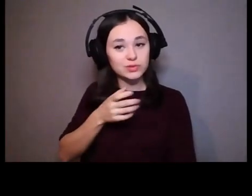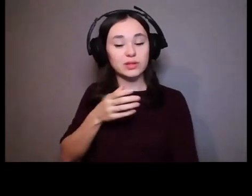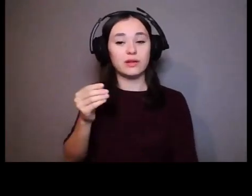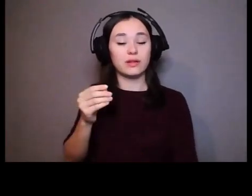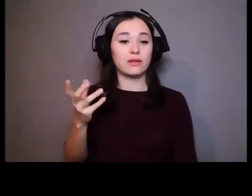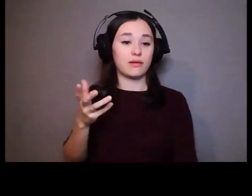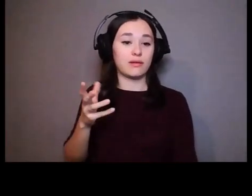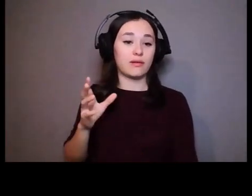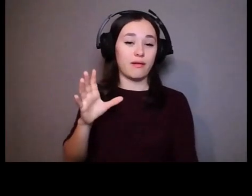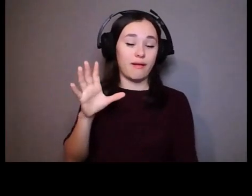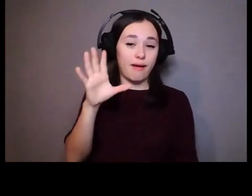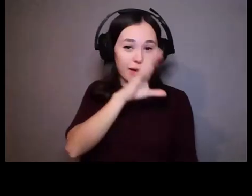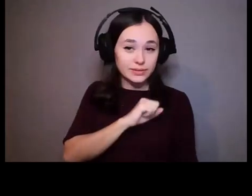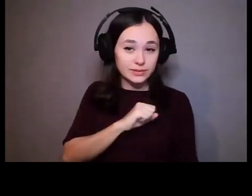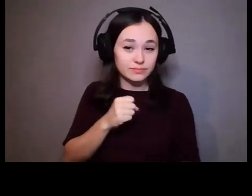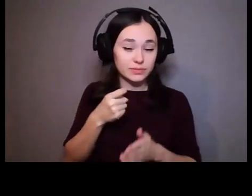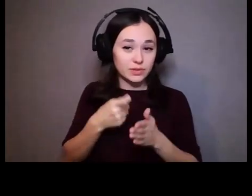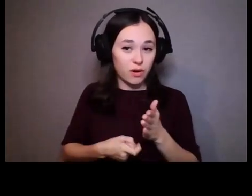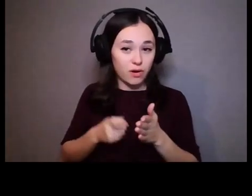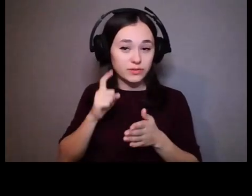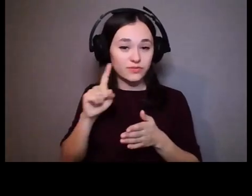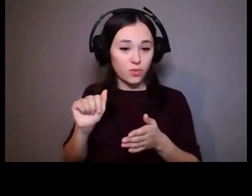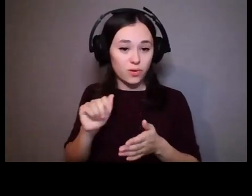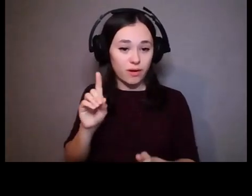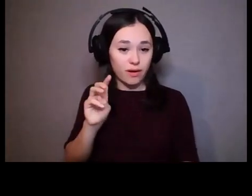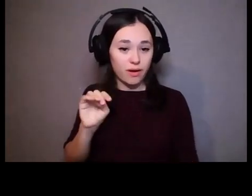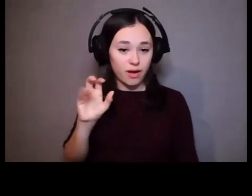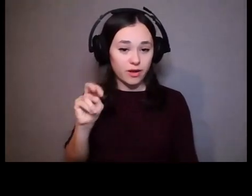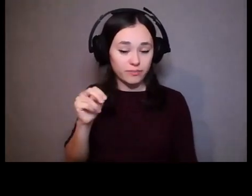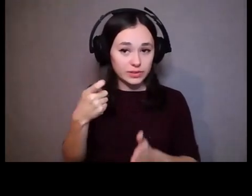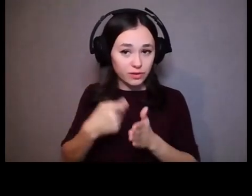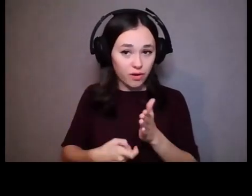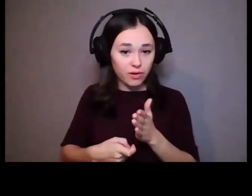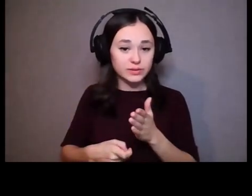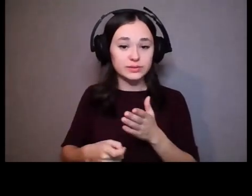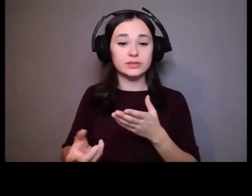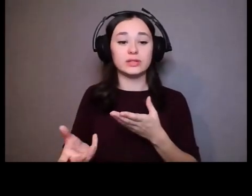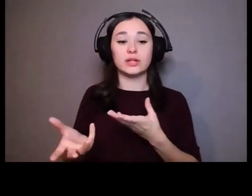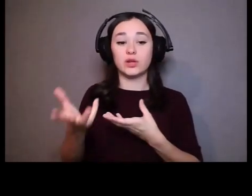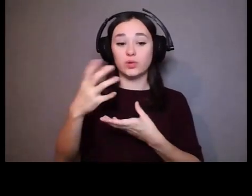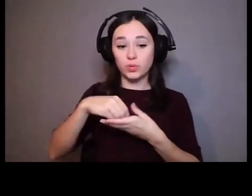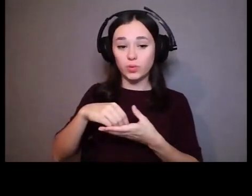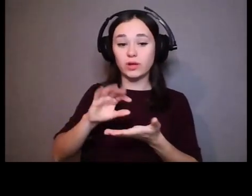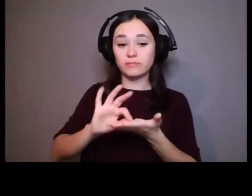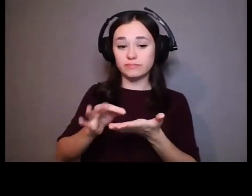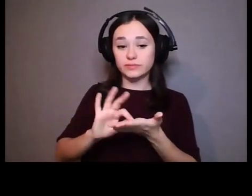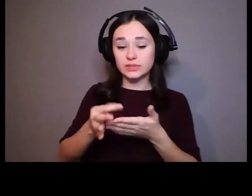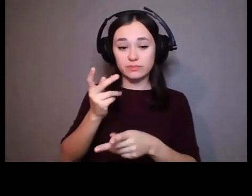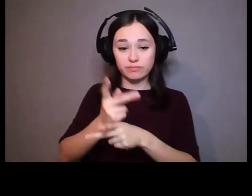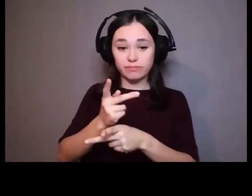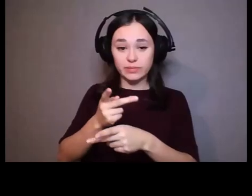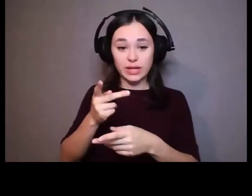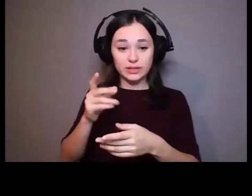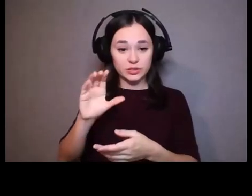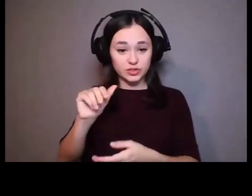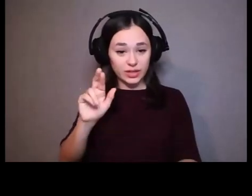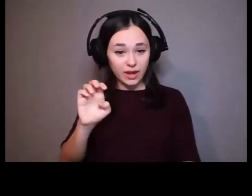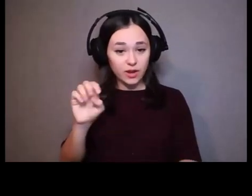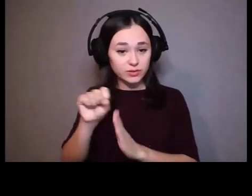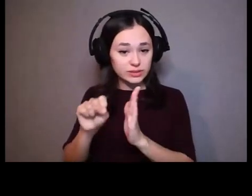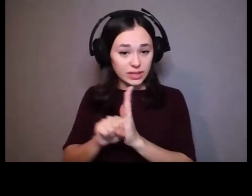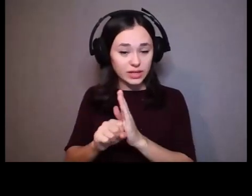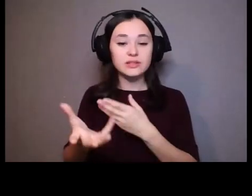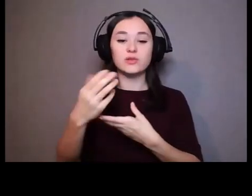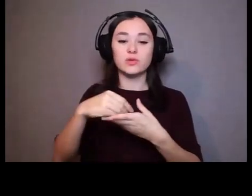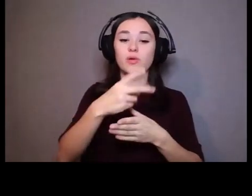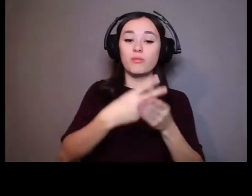of administrative costs inclusive of Medicaid managed care states included both expansion and non-expansion states. That was a Milliman report that was published in